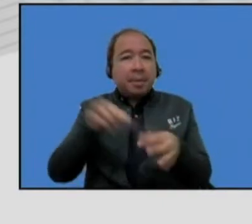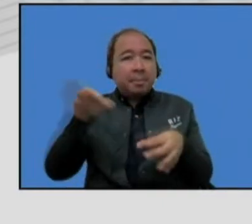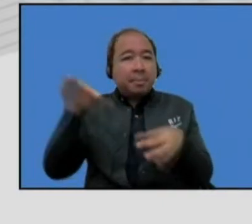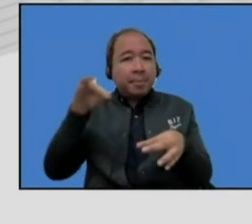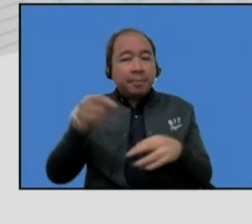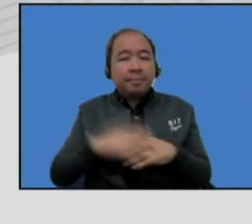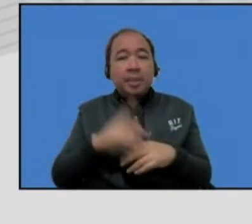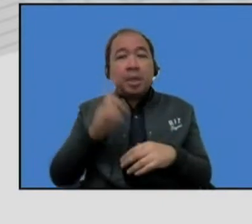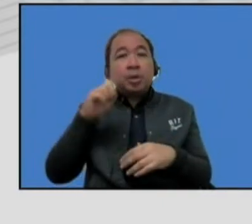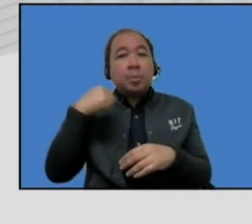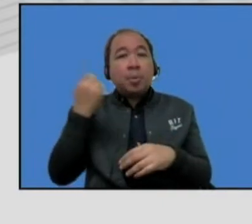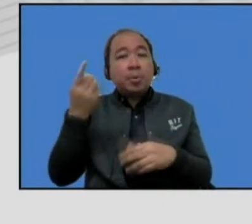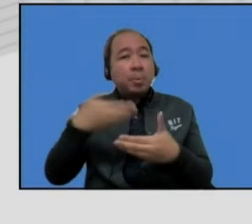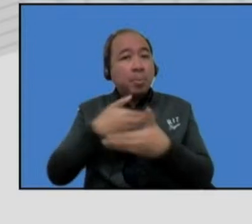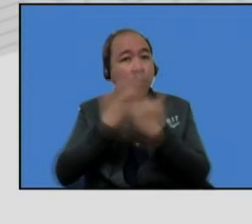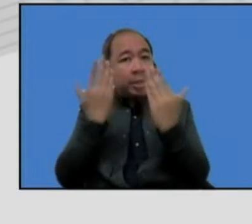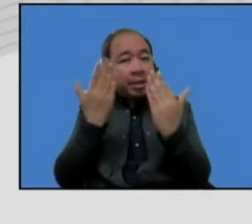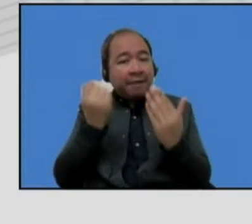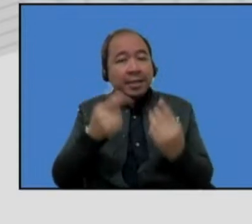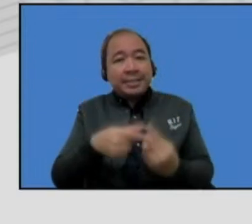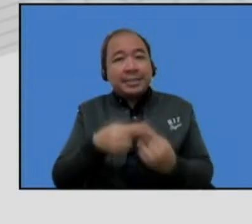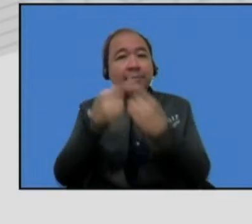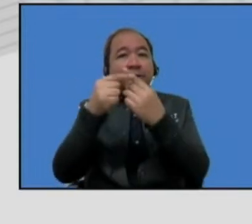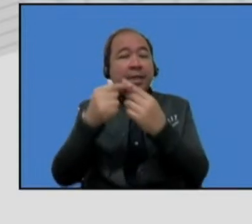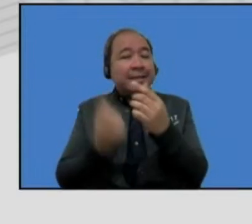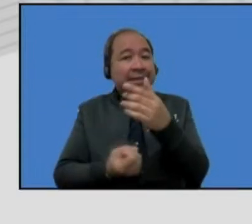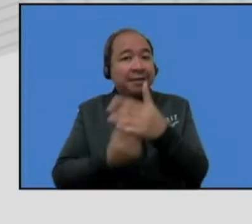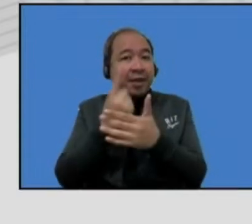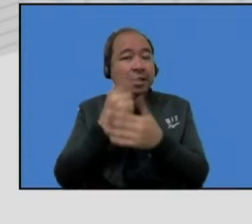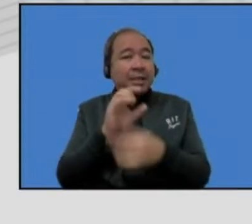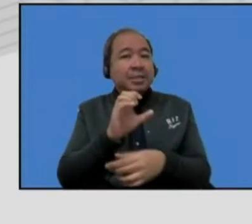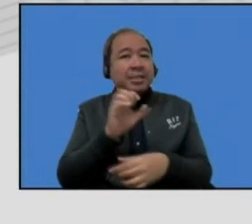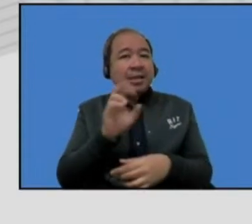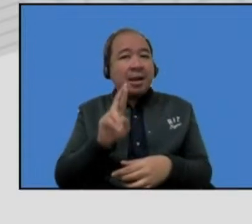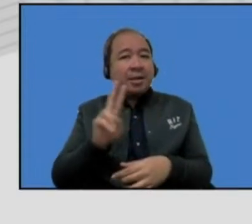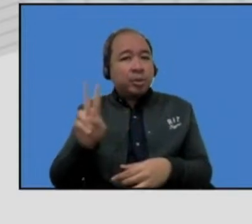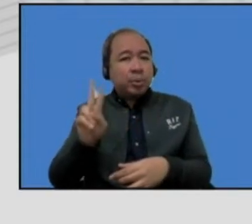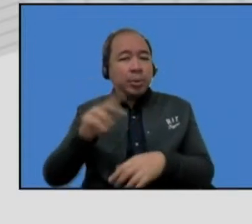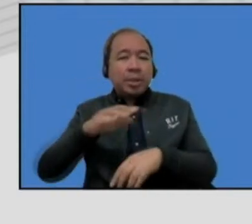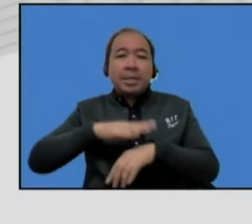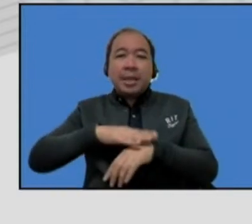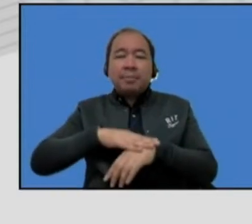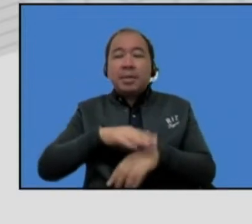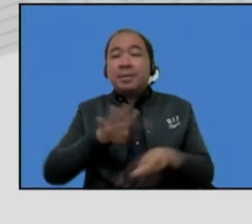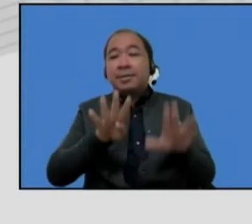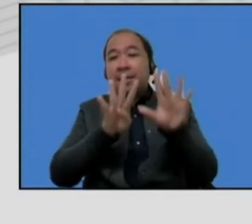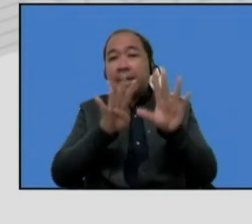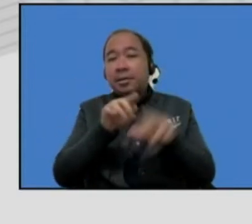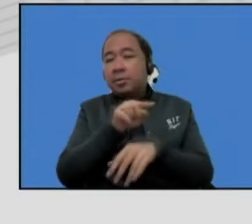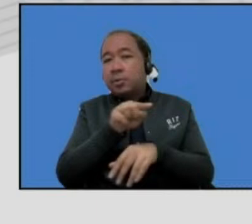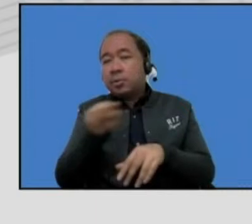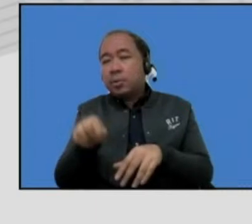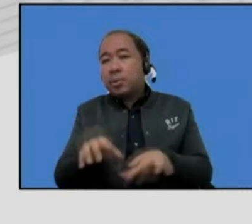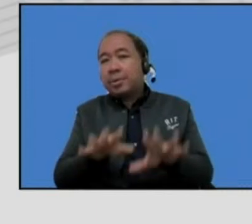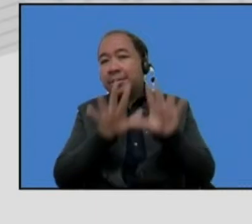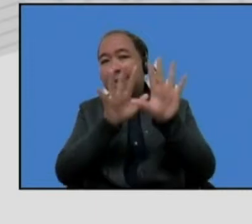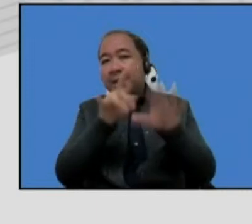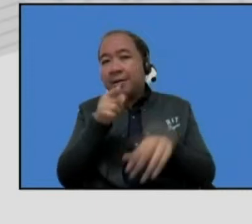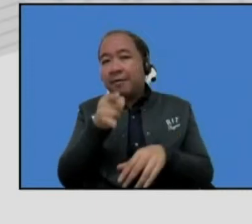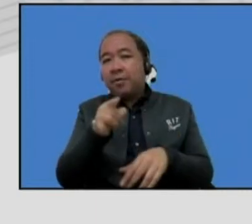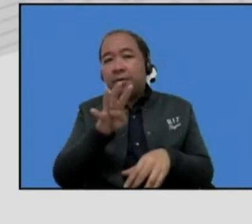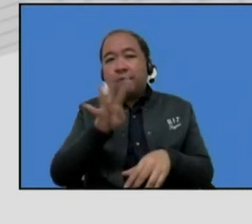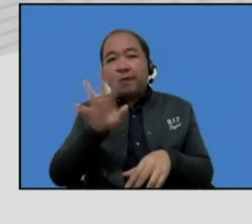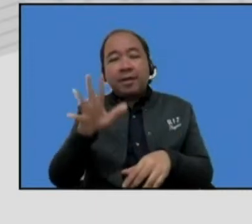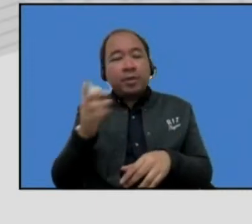will be a special event in CR2 from 9 to 10:45 on regional and